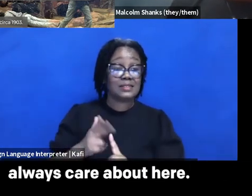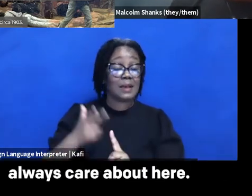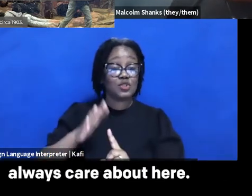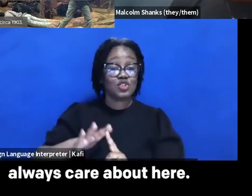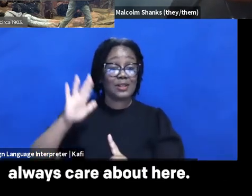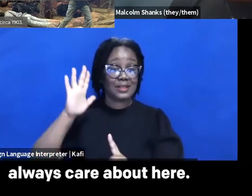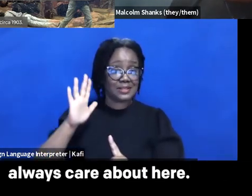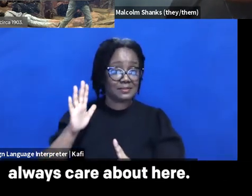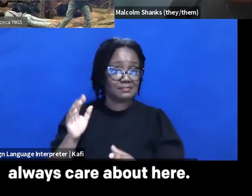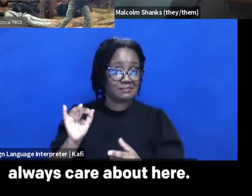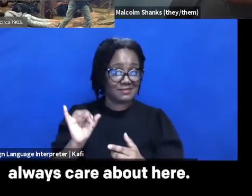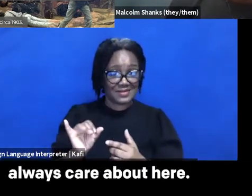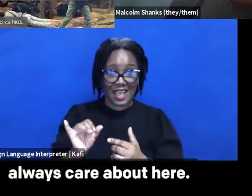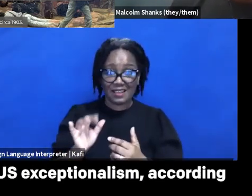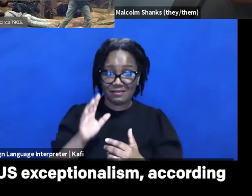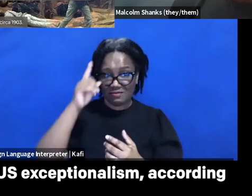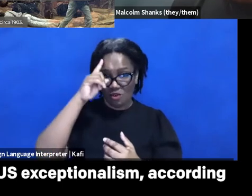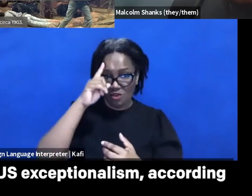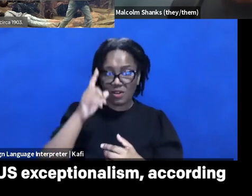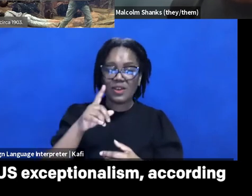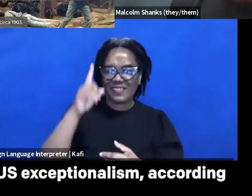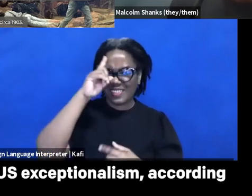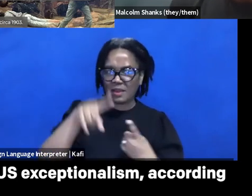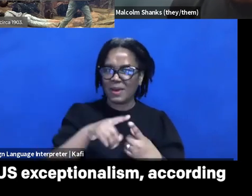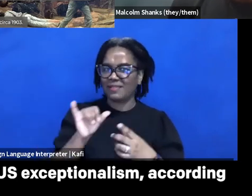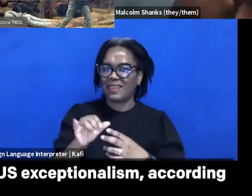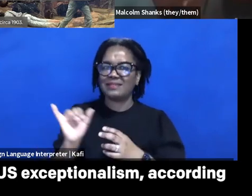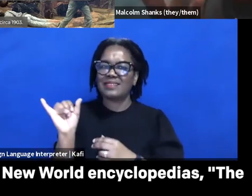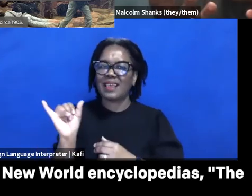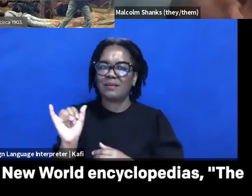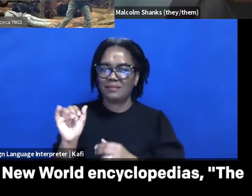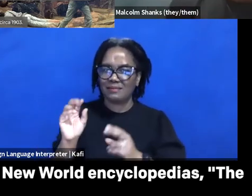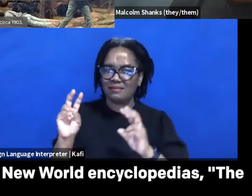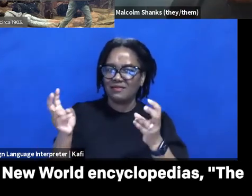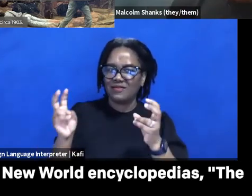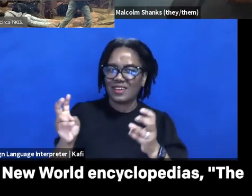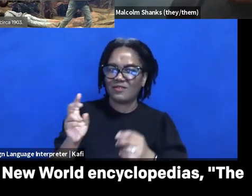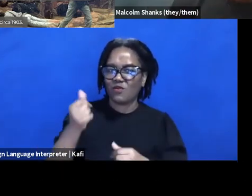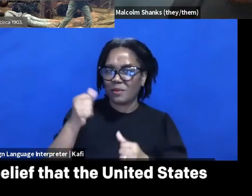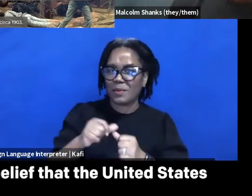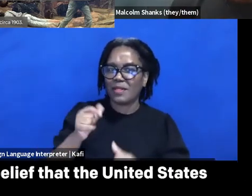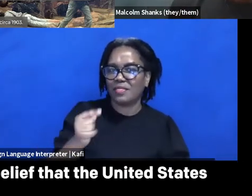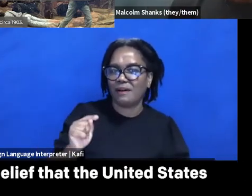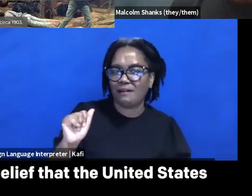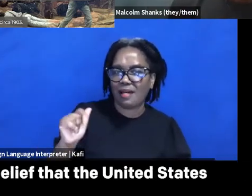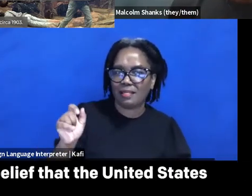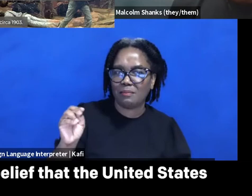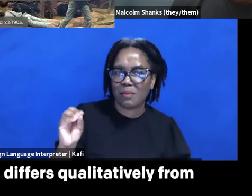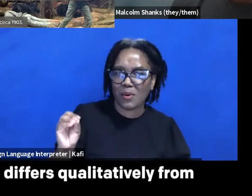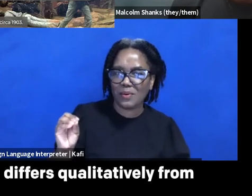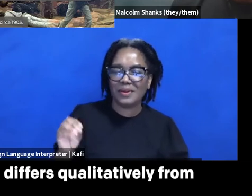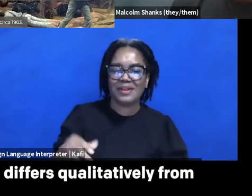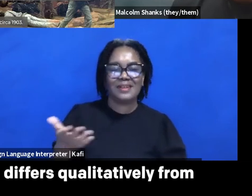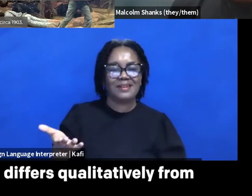to just always care about here. So US exceptionalism, according to the New World Encyclopedia, is the belief that the United